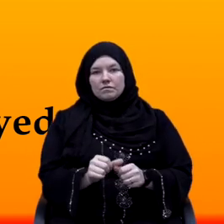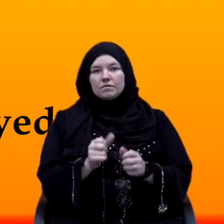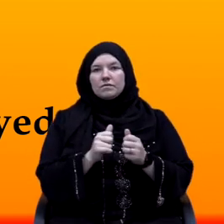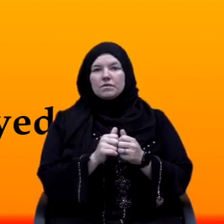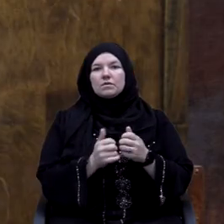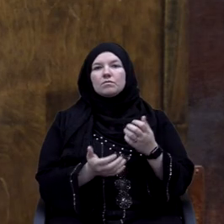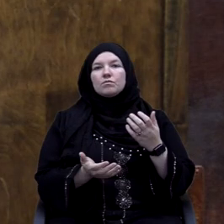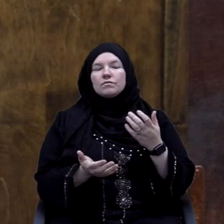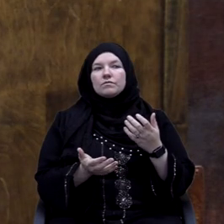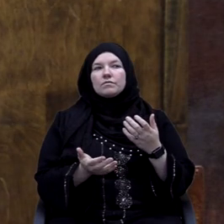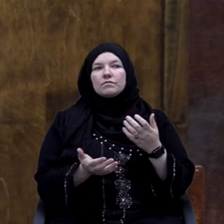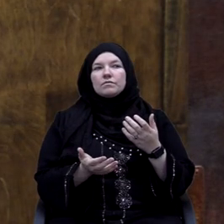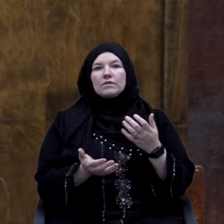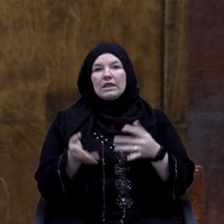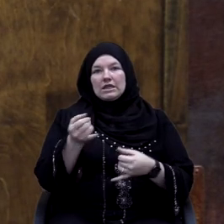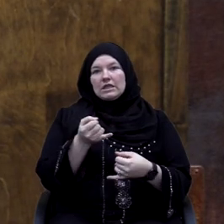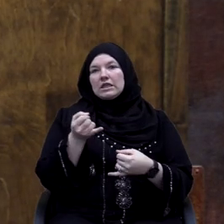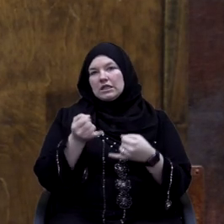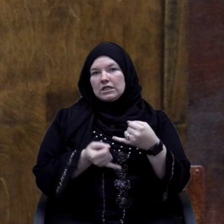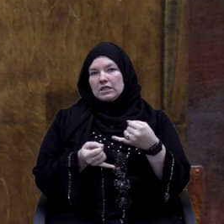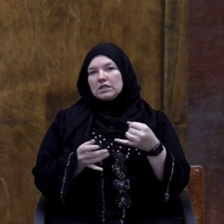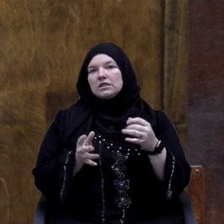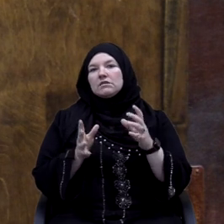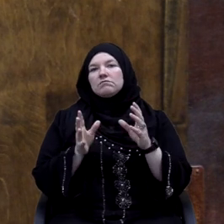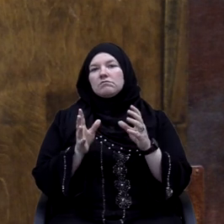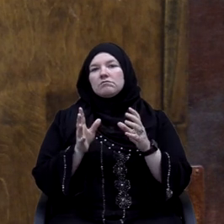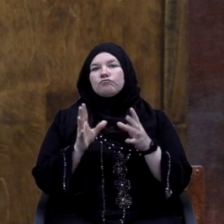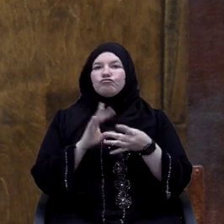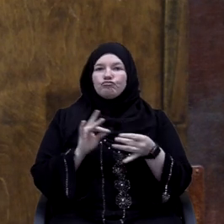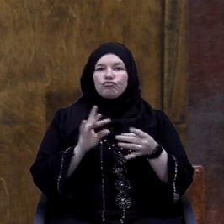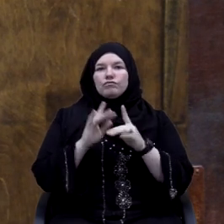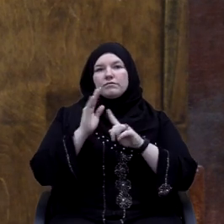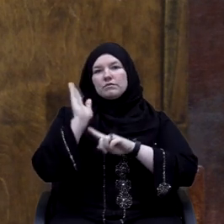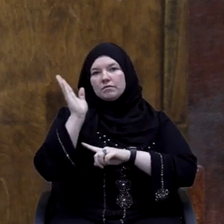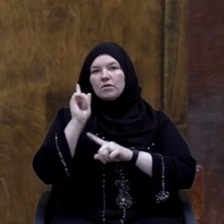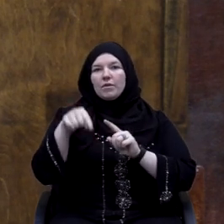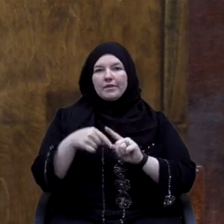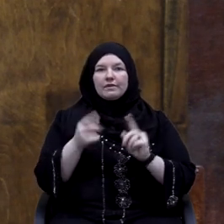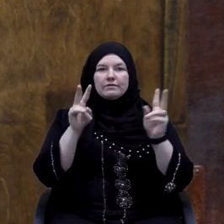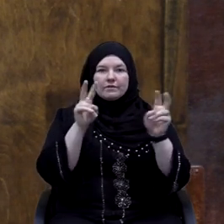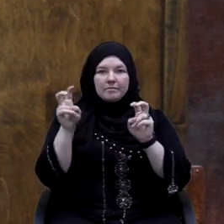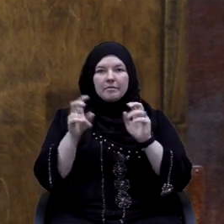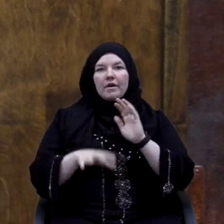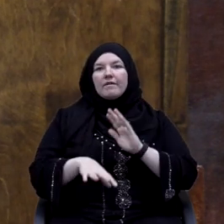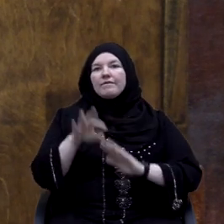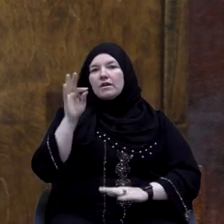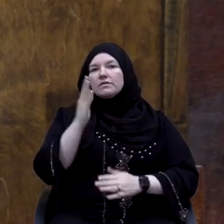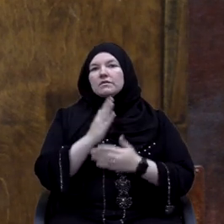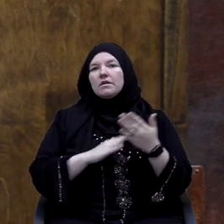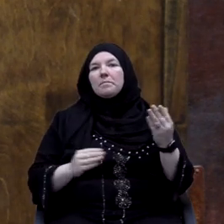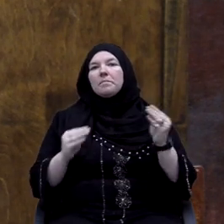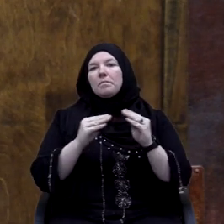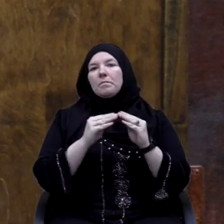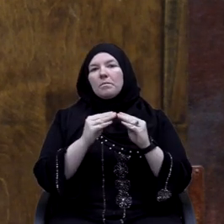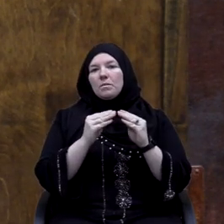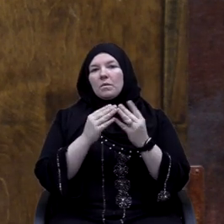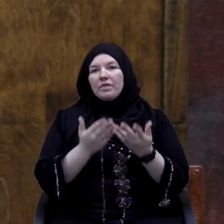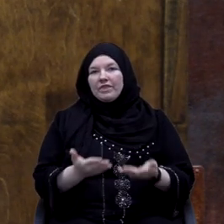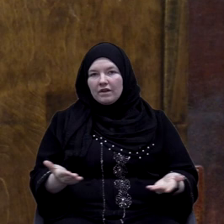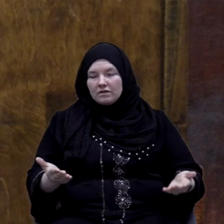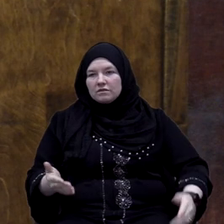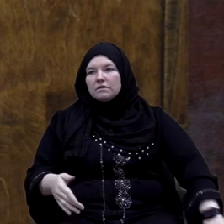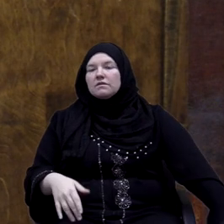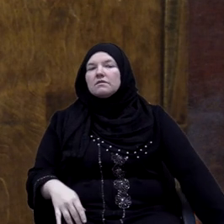most probably is a real last session on this topic. I found some stuff that I thought it would not be